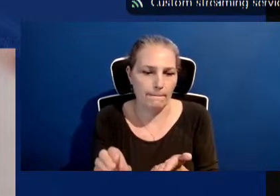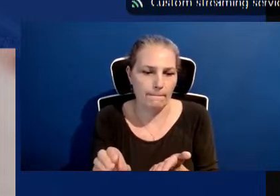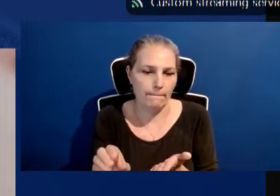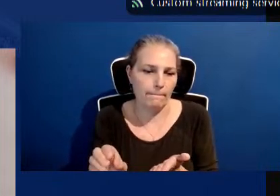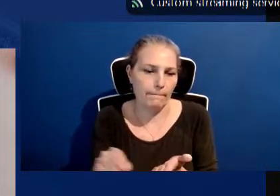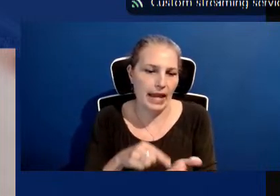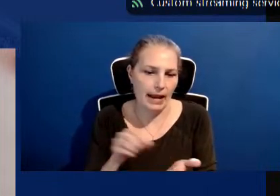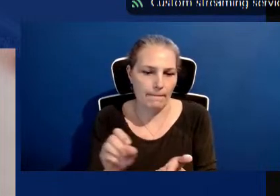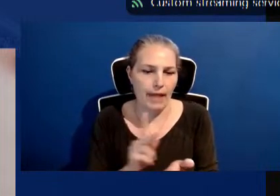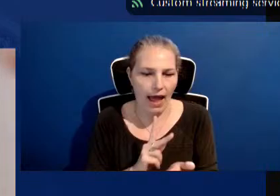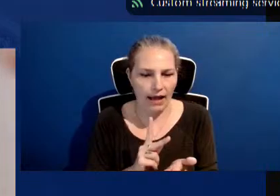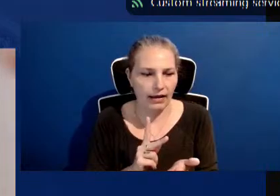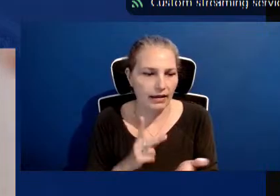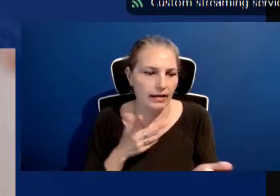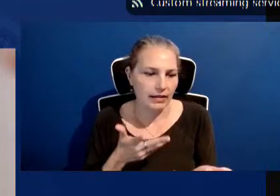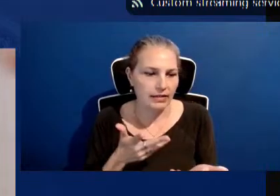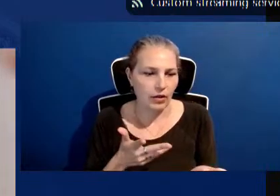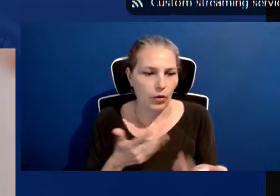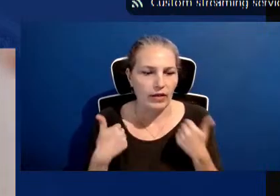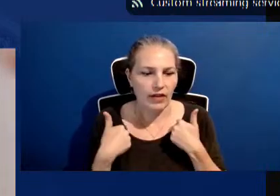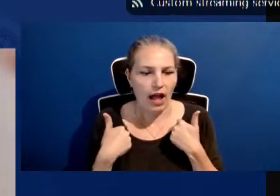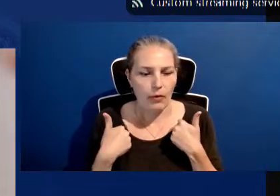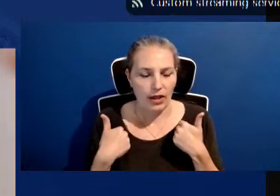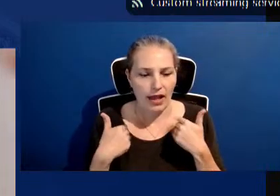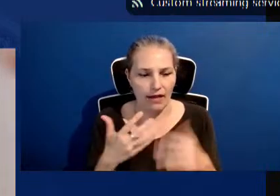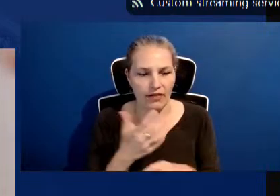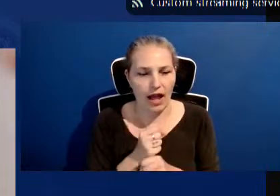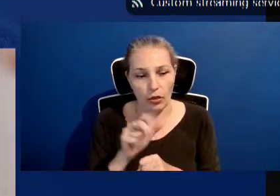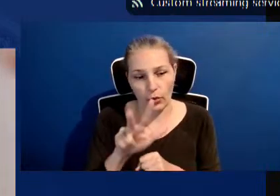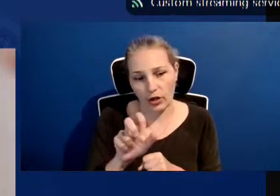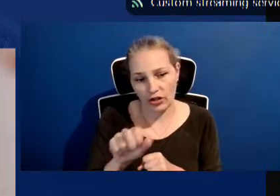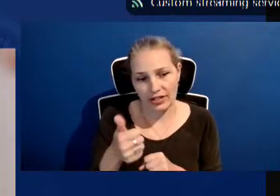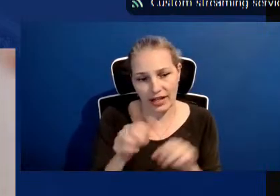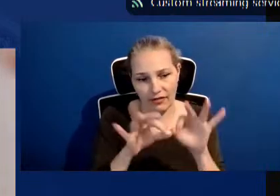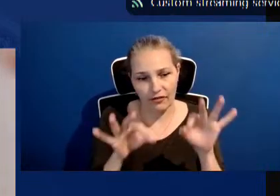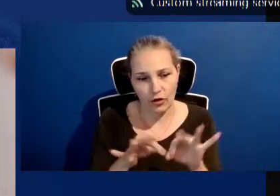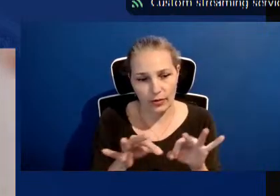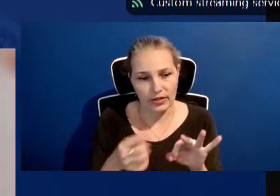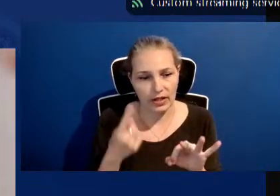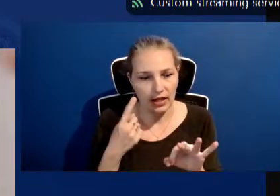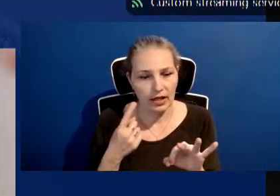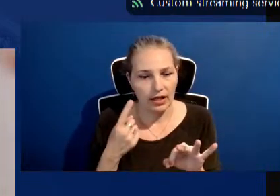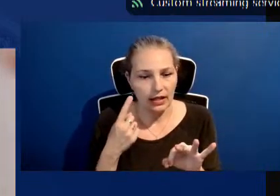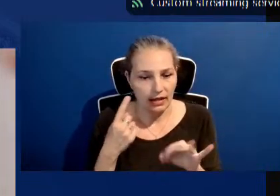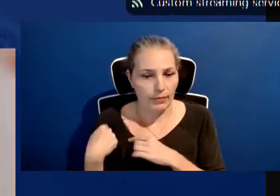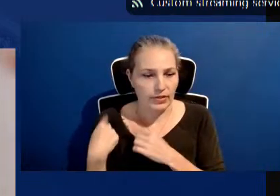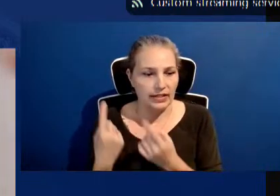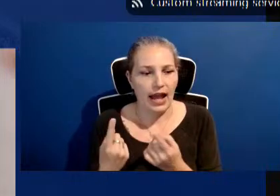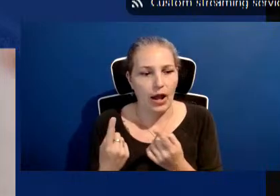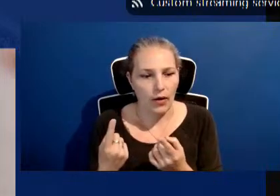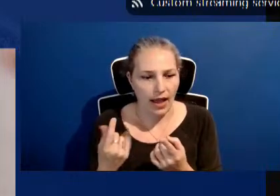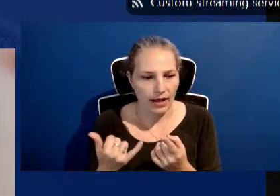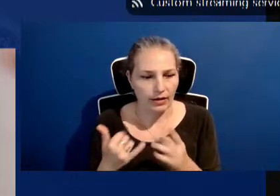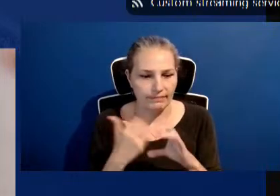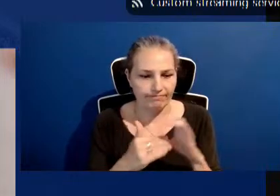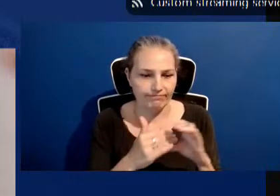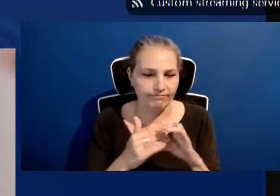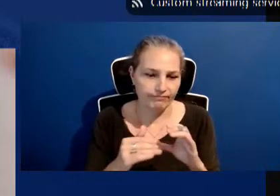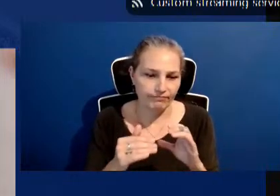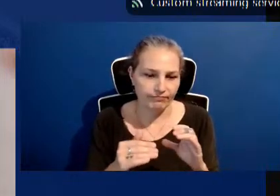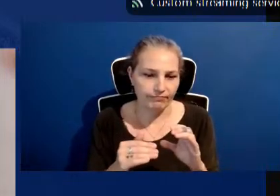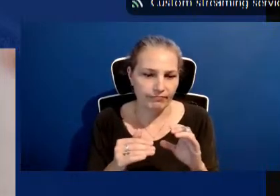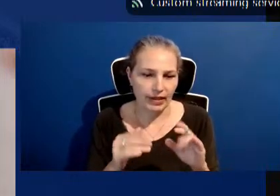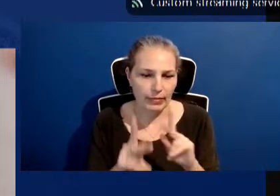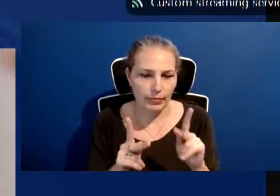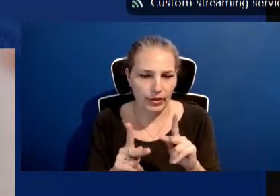that have initiated the process the form. And so we continue to receive those requests for waivers or refunds